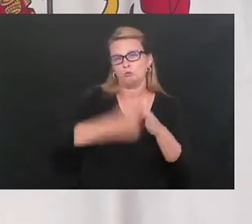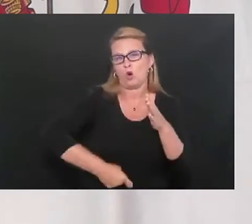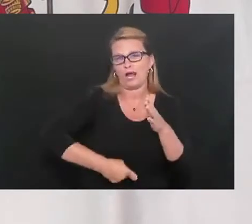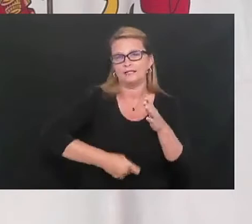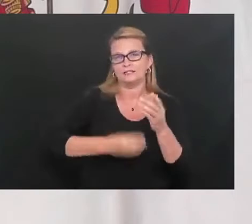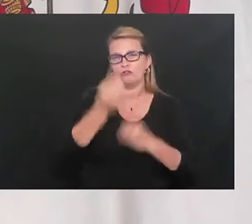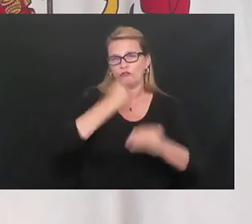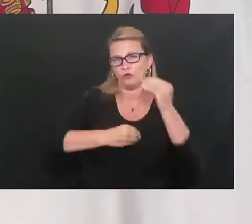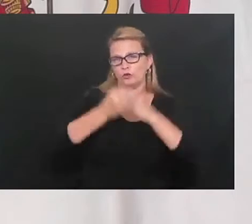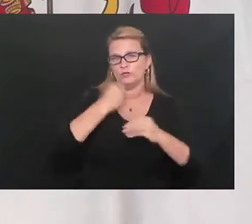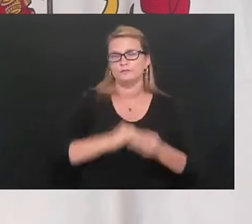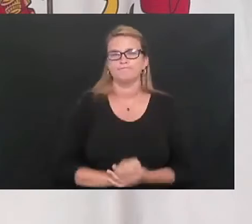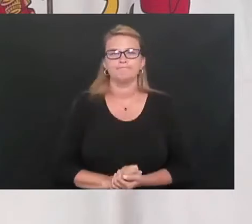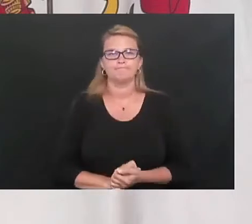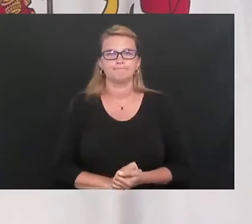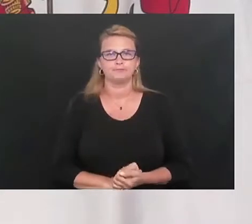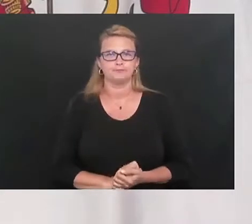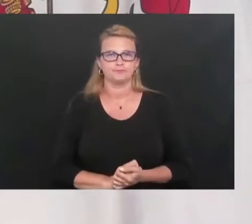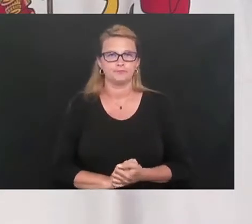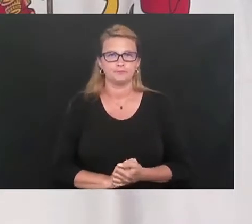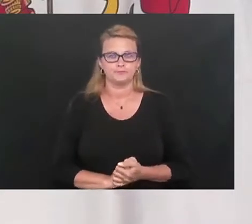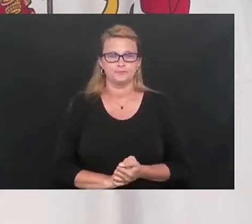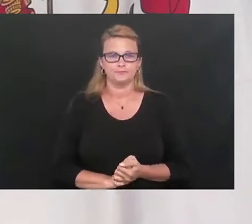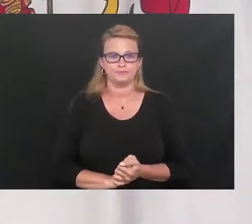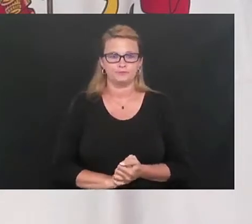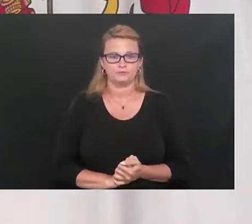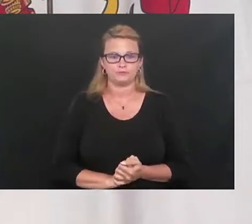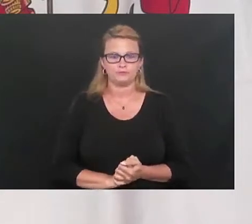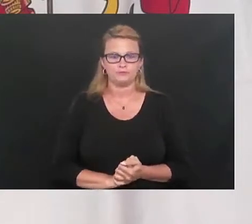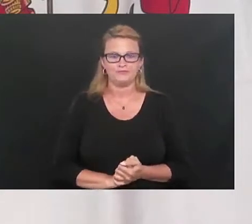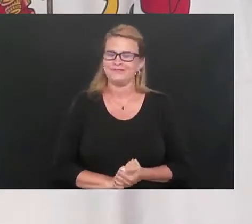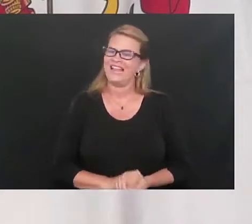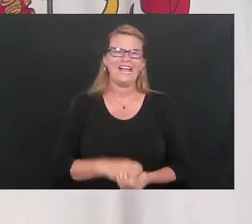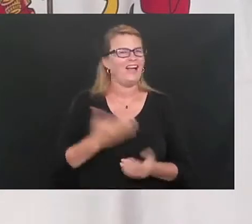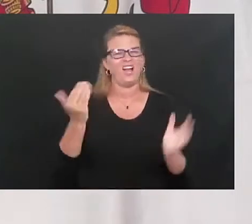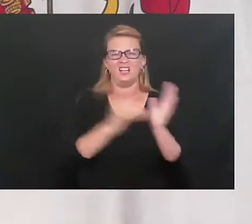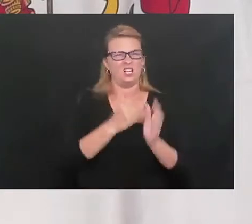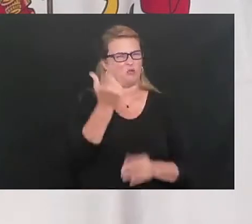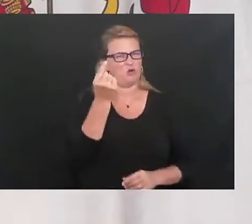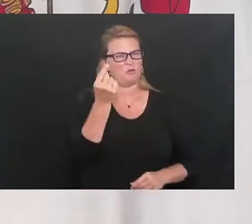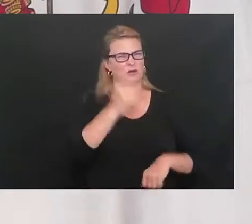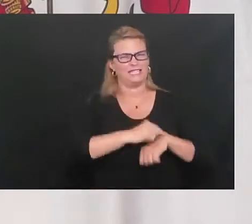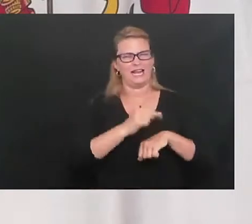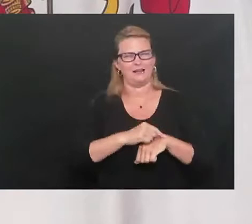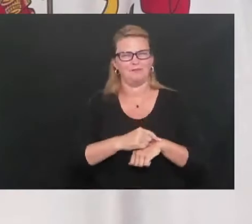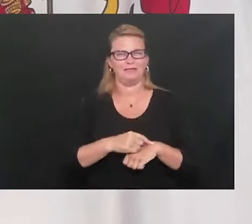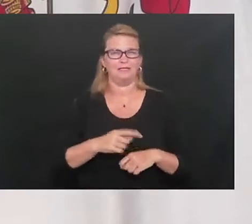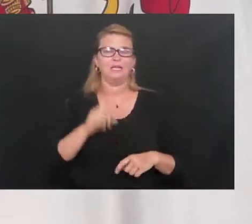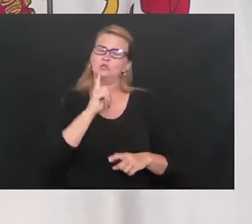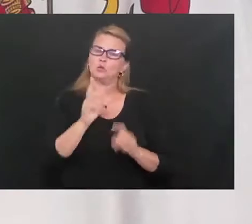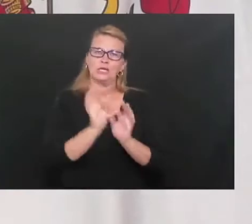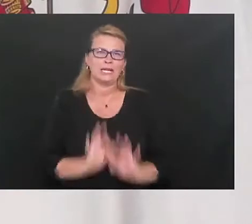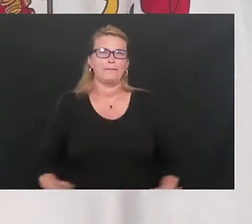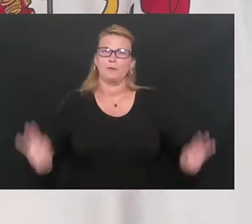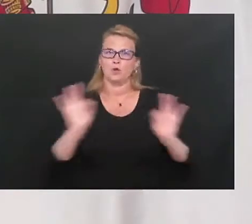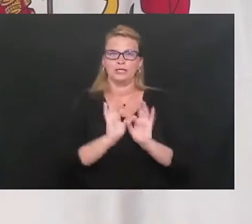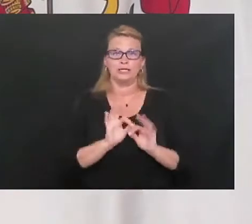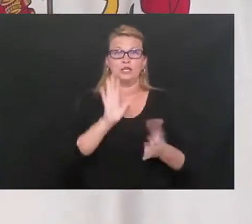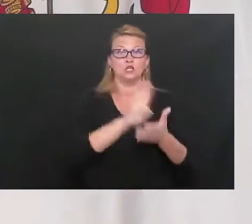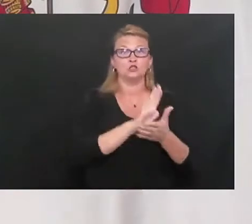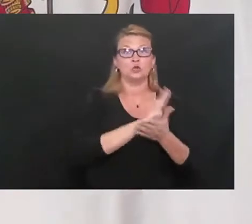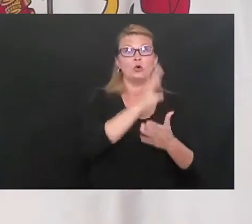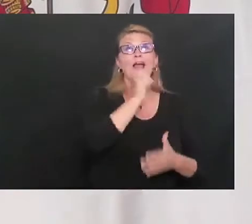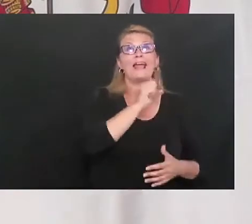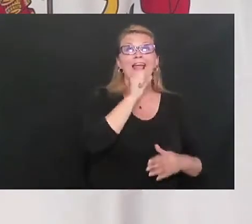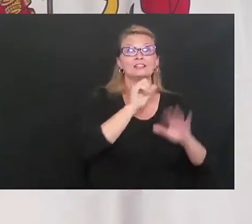school meals. So now I'm going to read this one more time because this is really important. School-aged